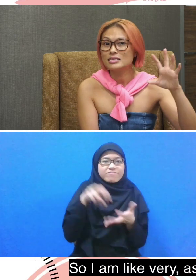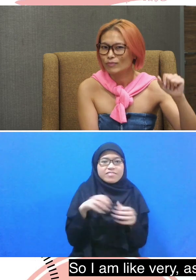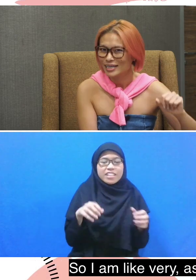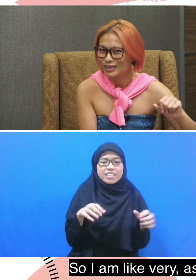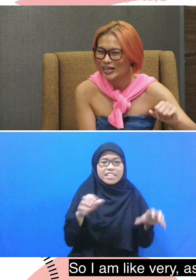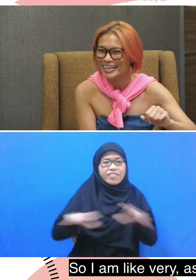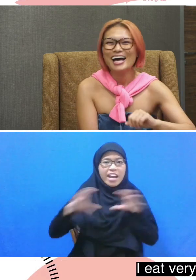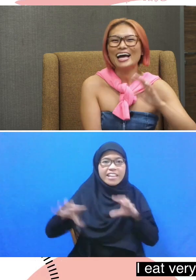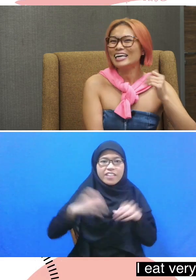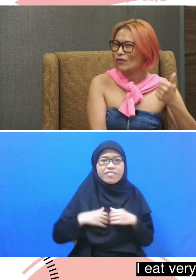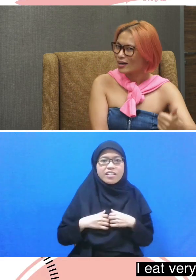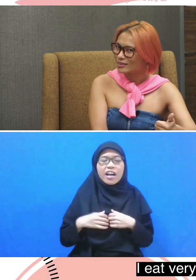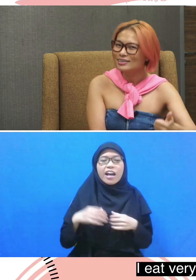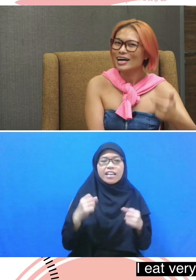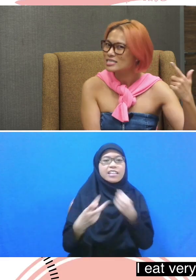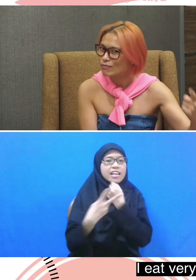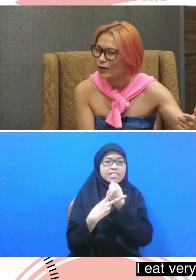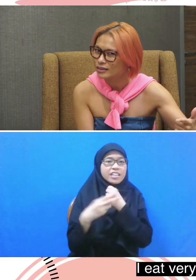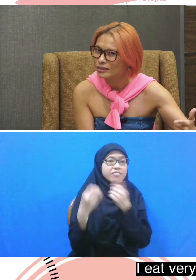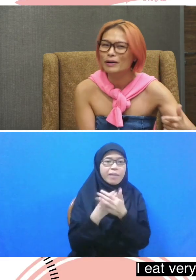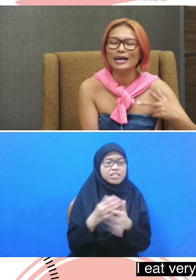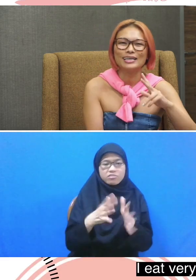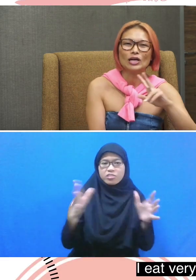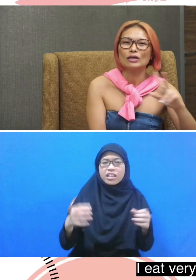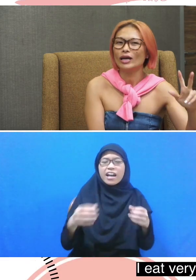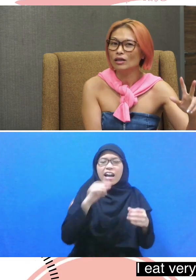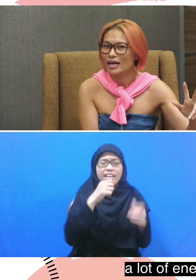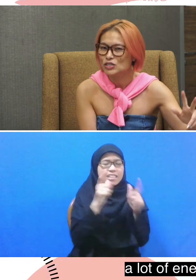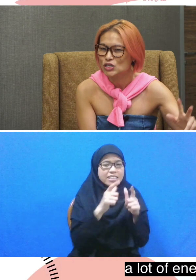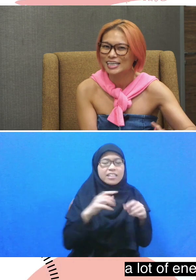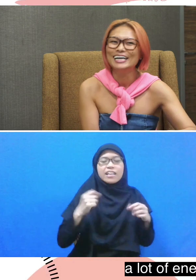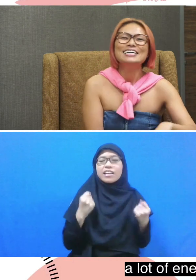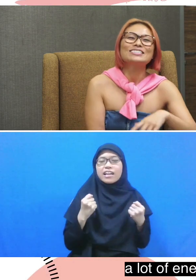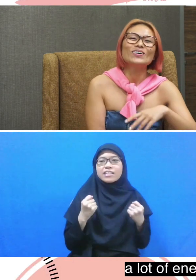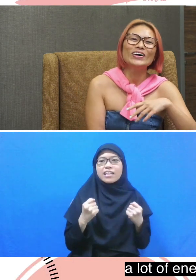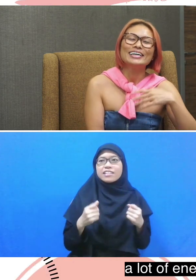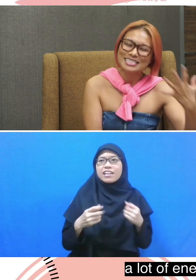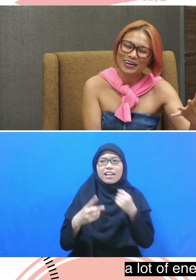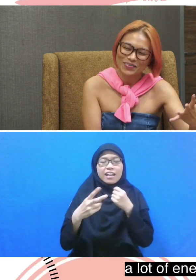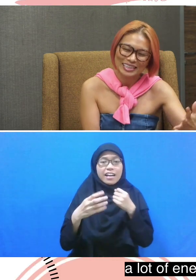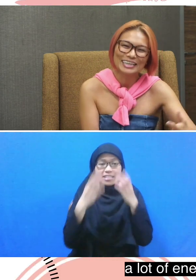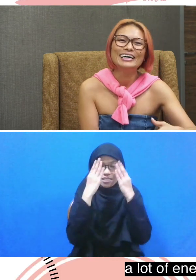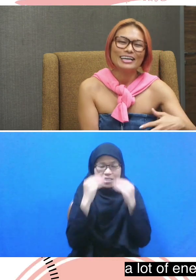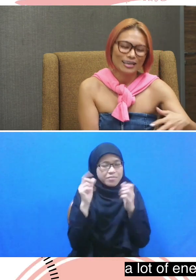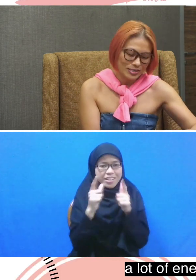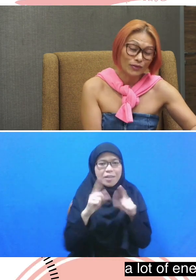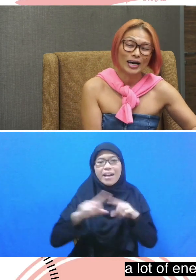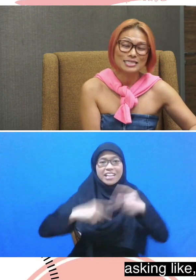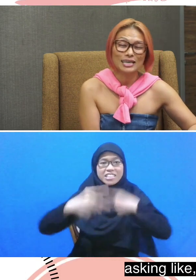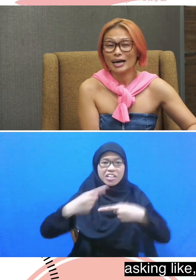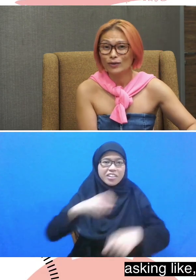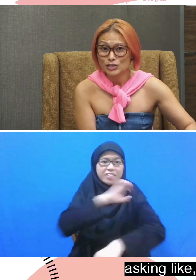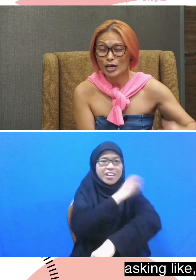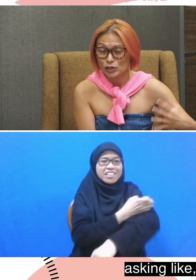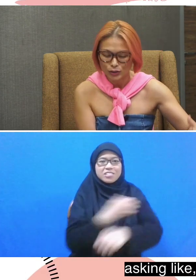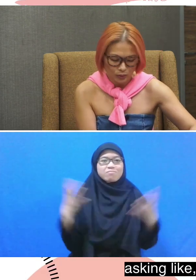can save money a lot. I eat very little, I sleep very little, but I can generate a lot of energy. So that's something. If some of you are asking,